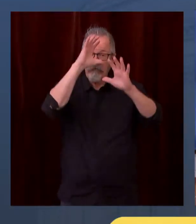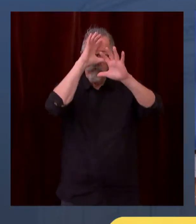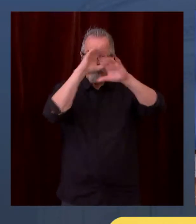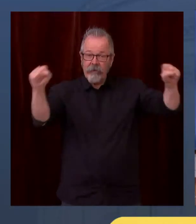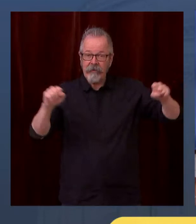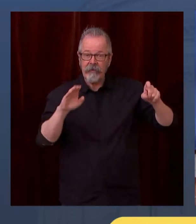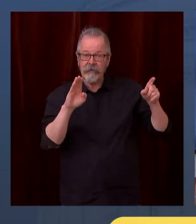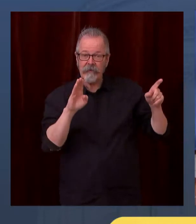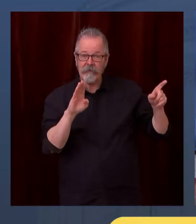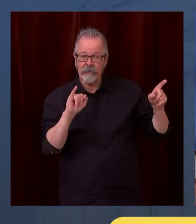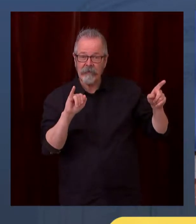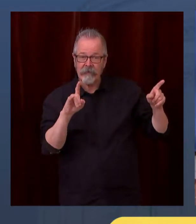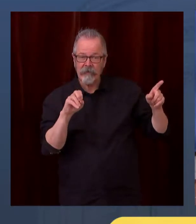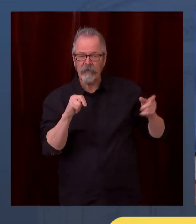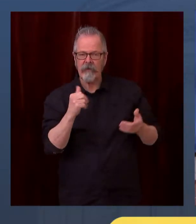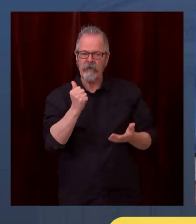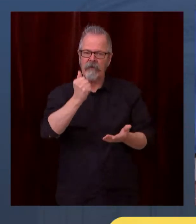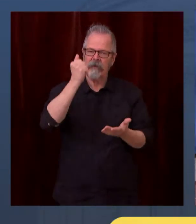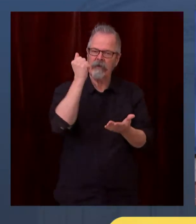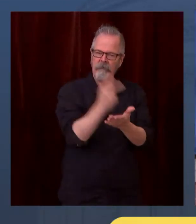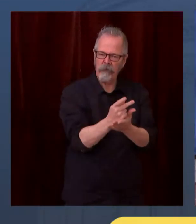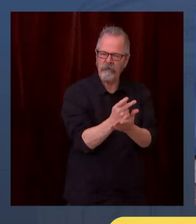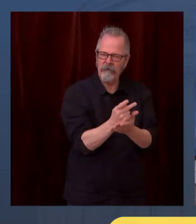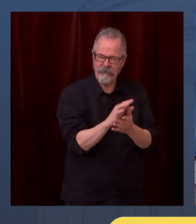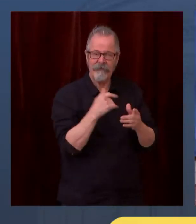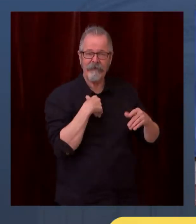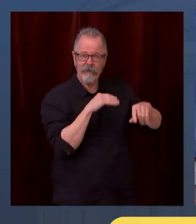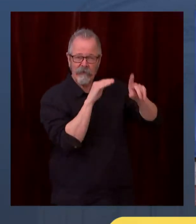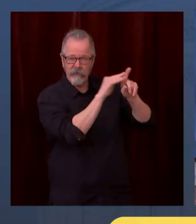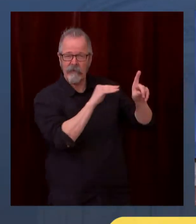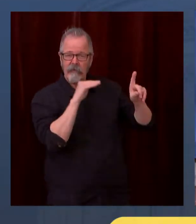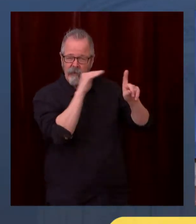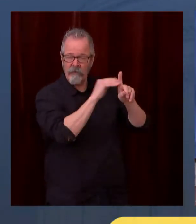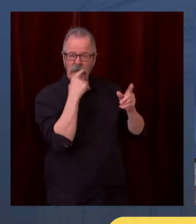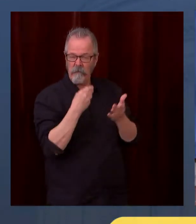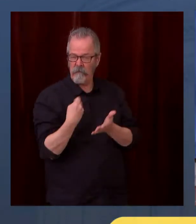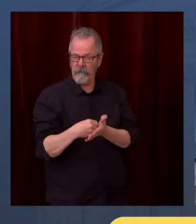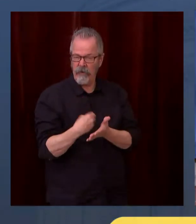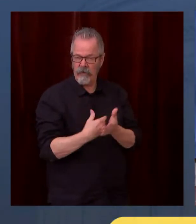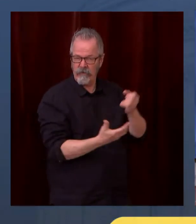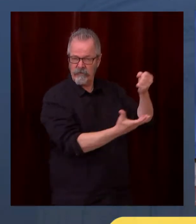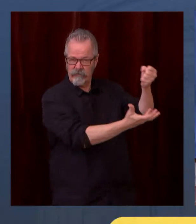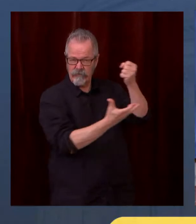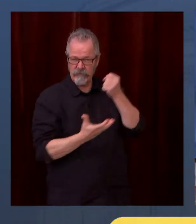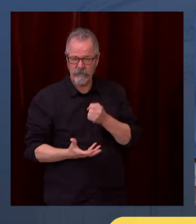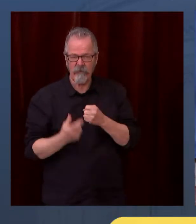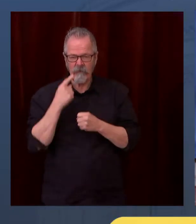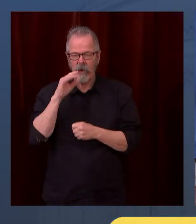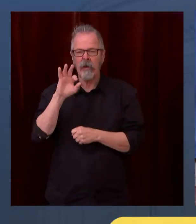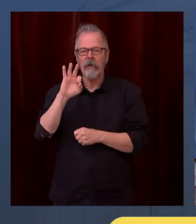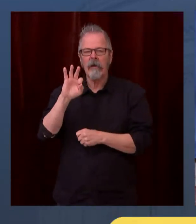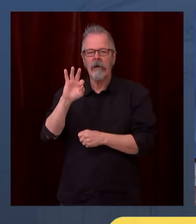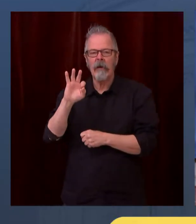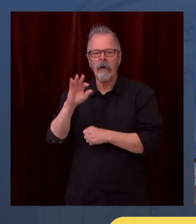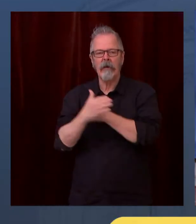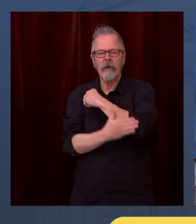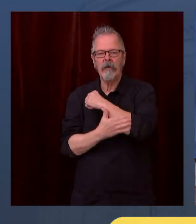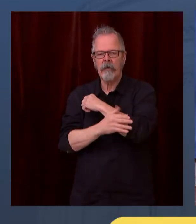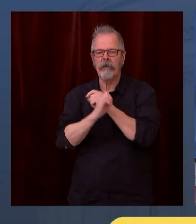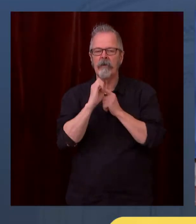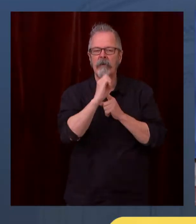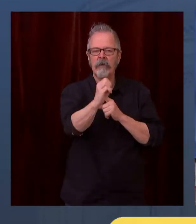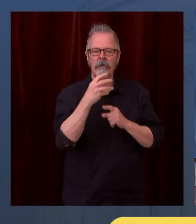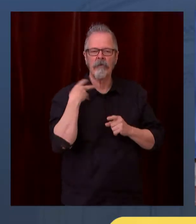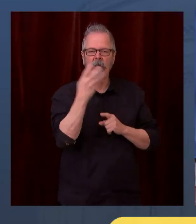for our longstanding request for public assistance for 9 counties in eastern Washington and 2